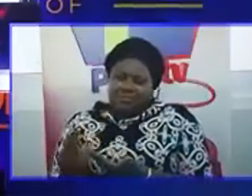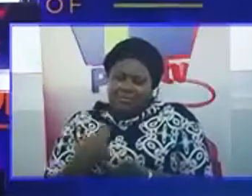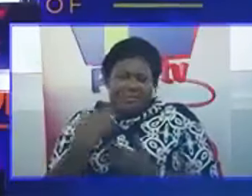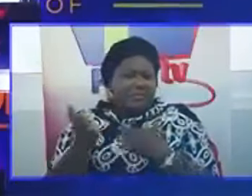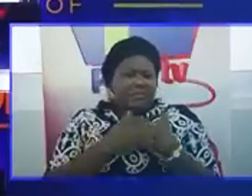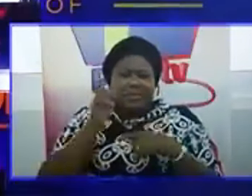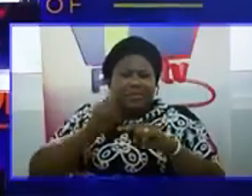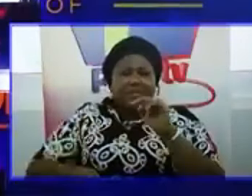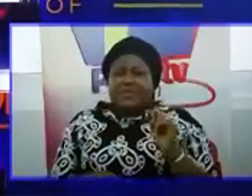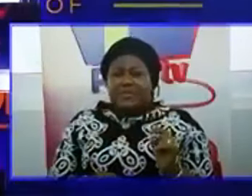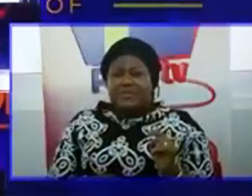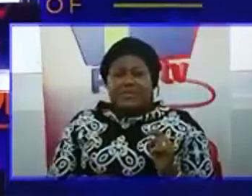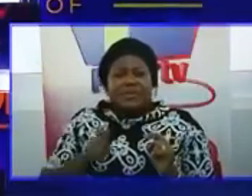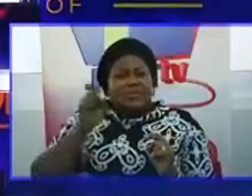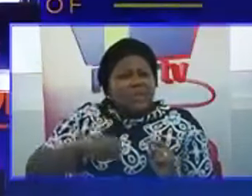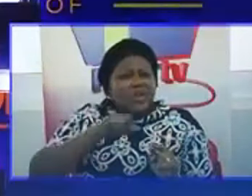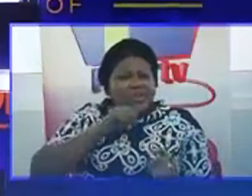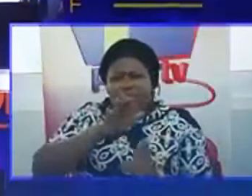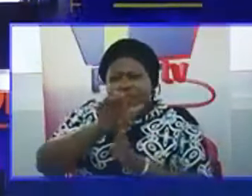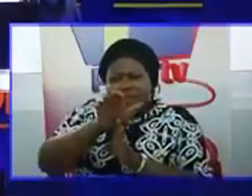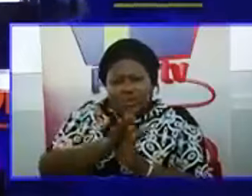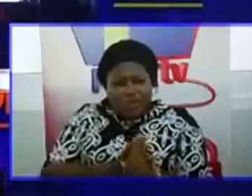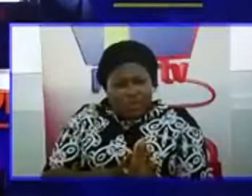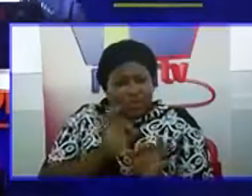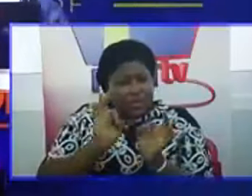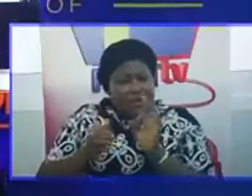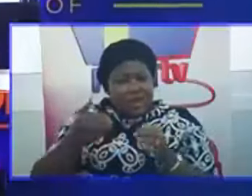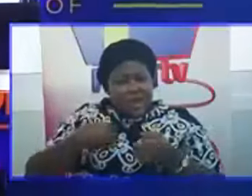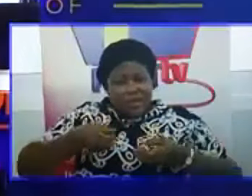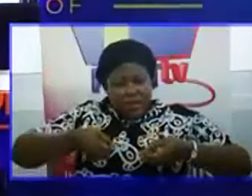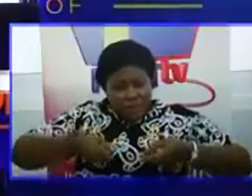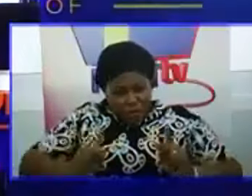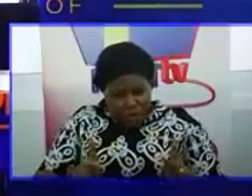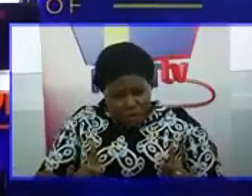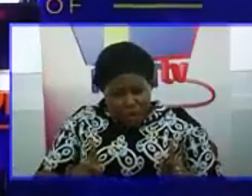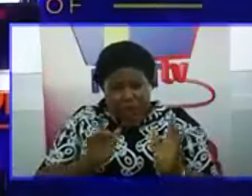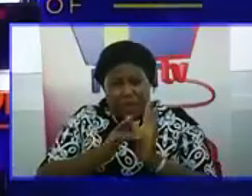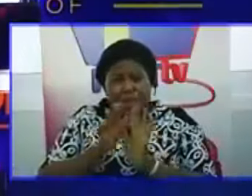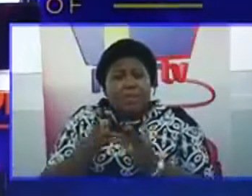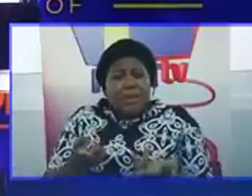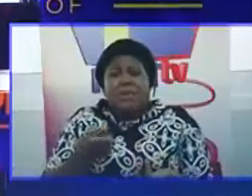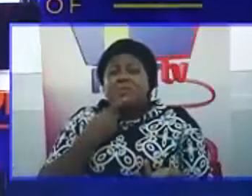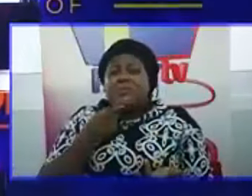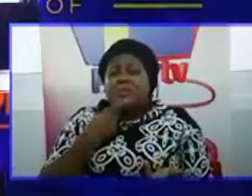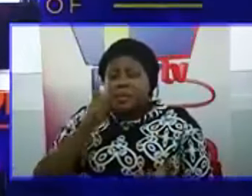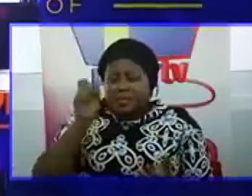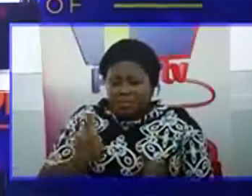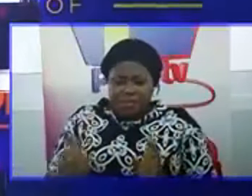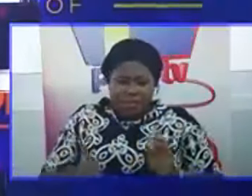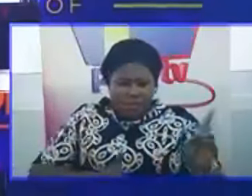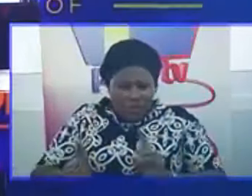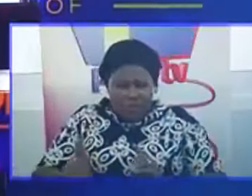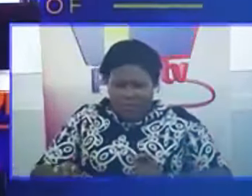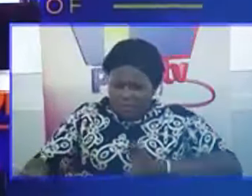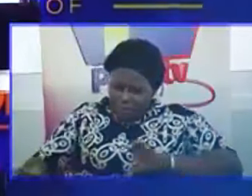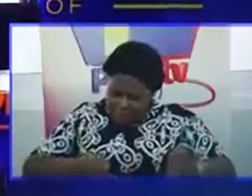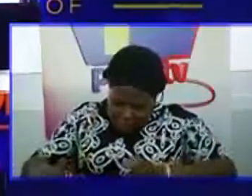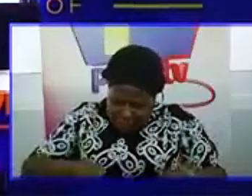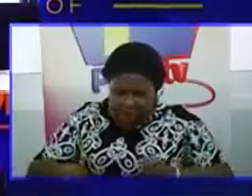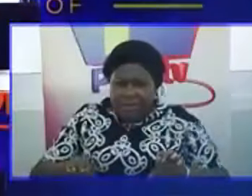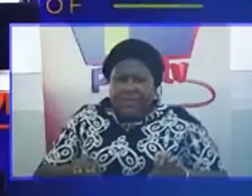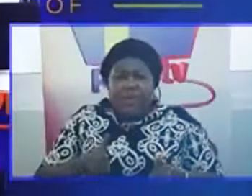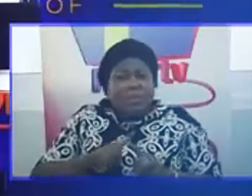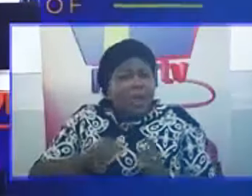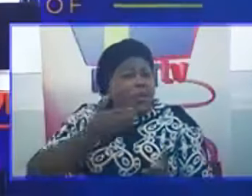by. Do not delay. When the opportunity presents itself, the Bible says, do. Take action. But take